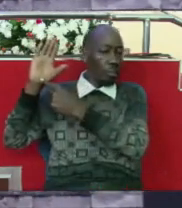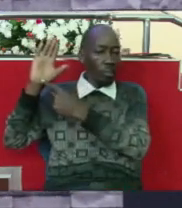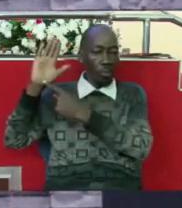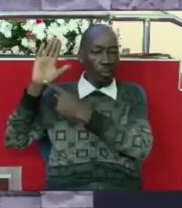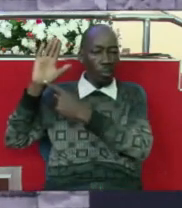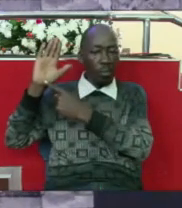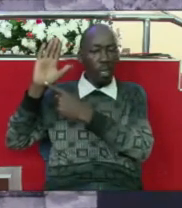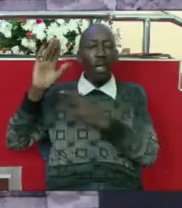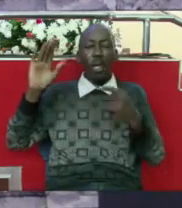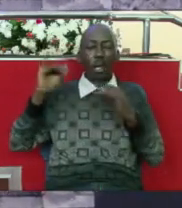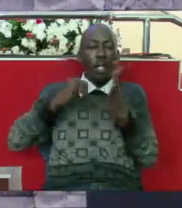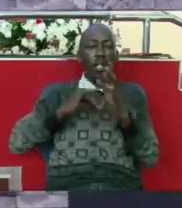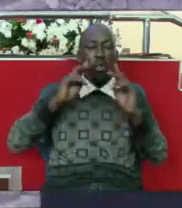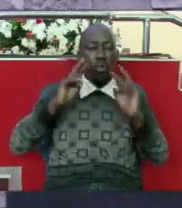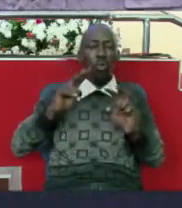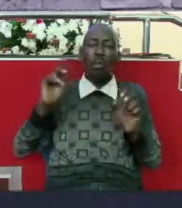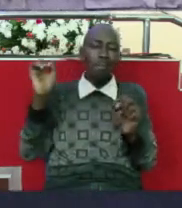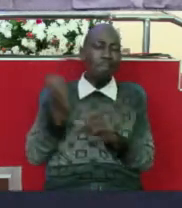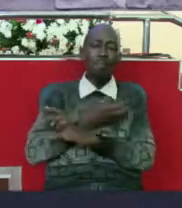It looks like an impossibility.